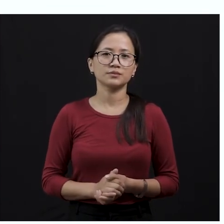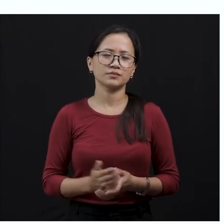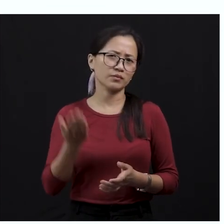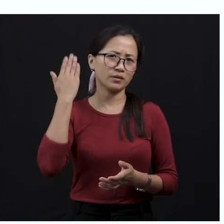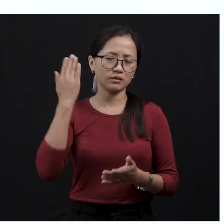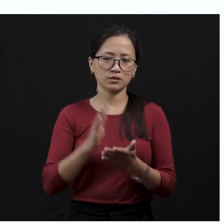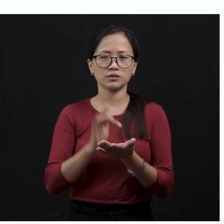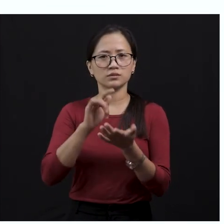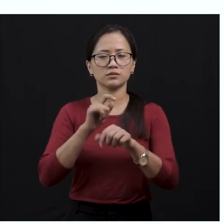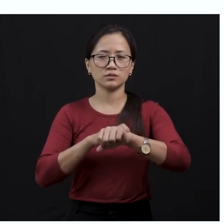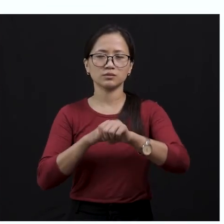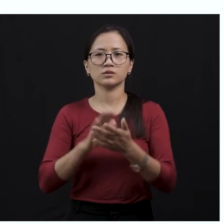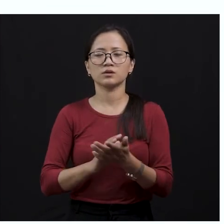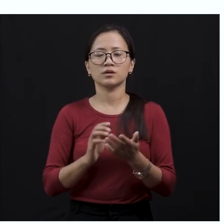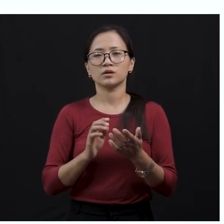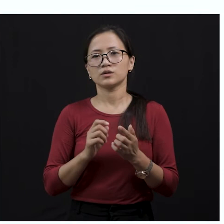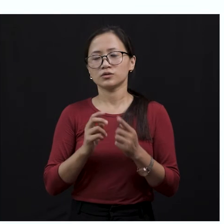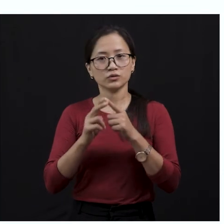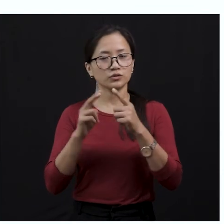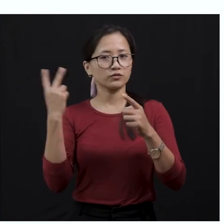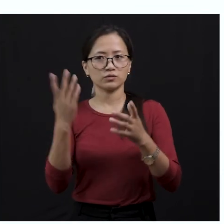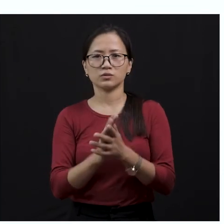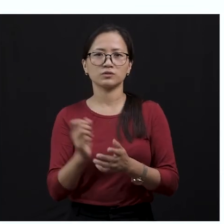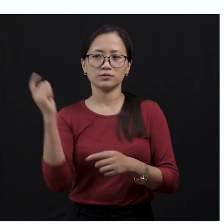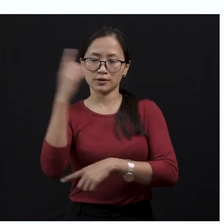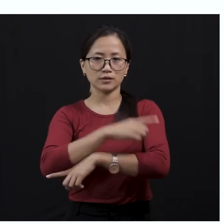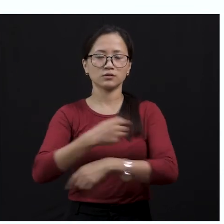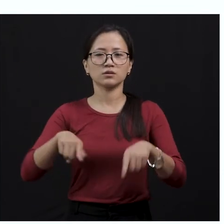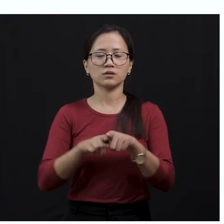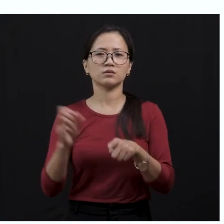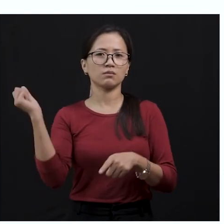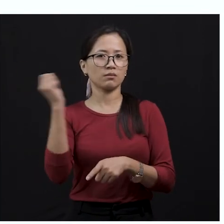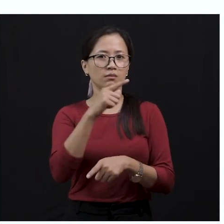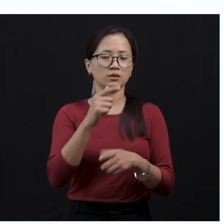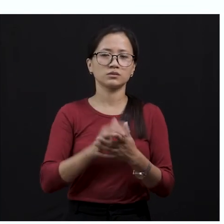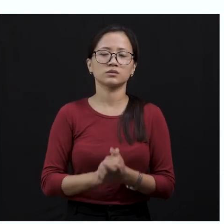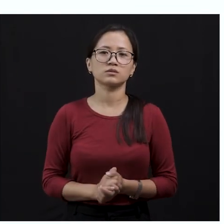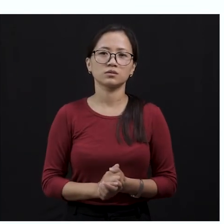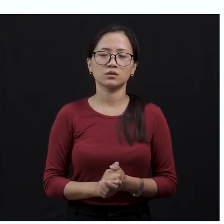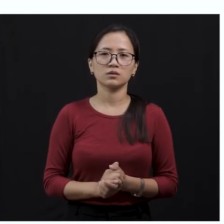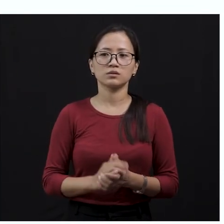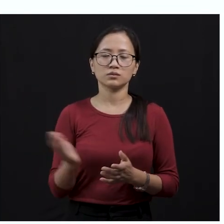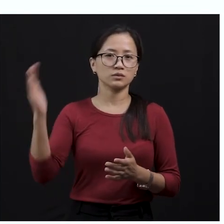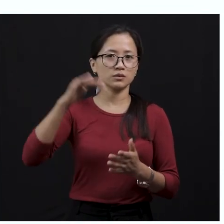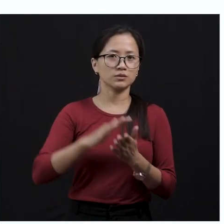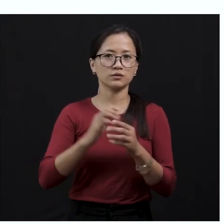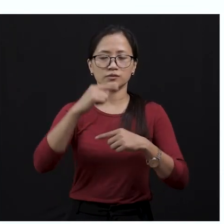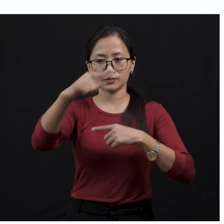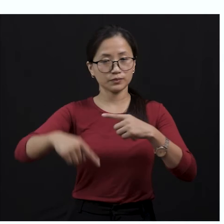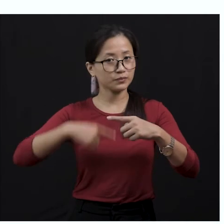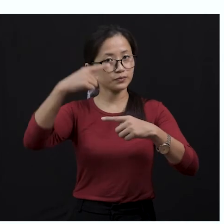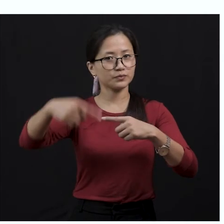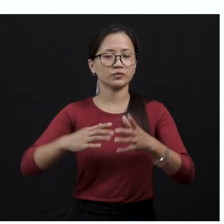earlier times, people traveled for days and months just to go from one place to another, right? But with the coming of the